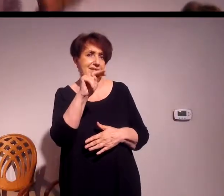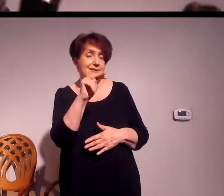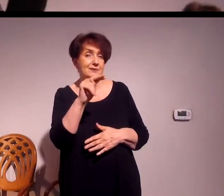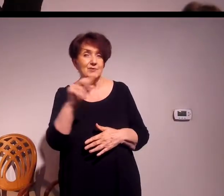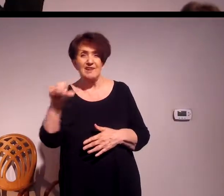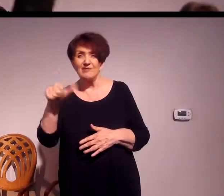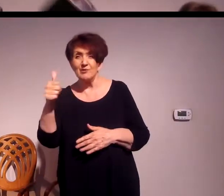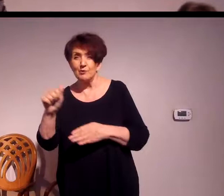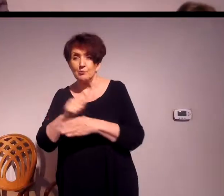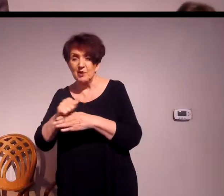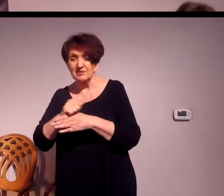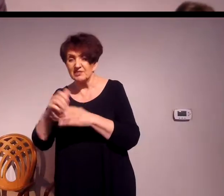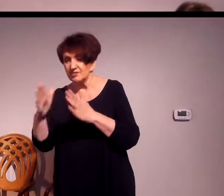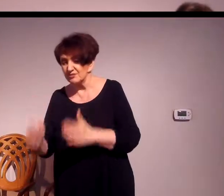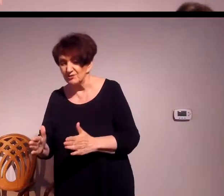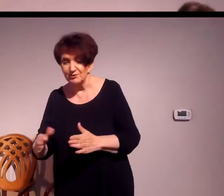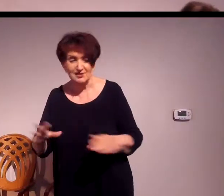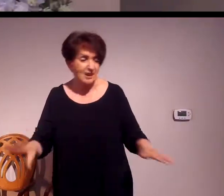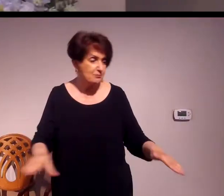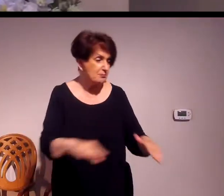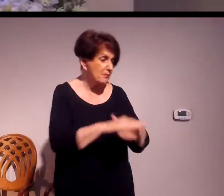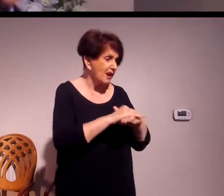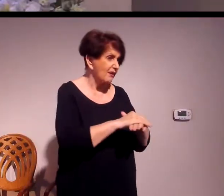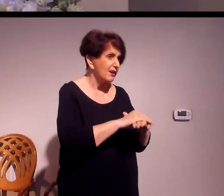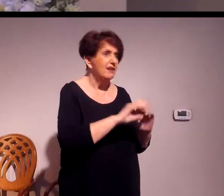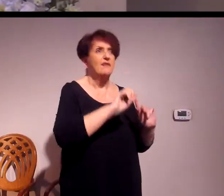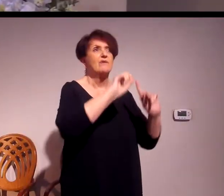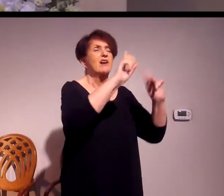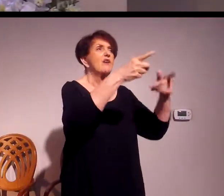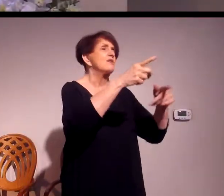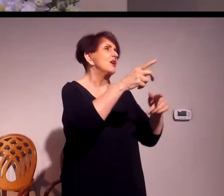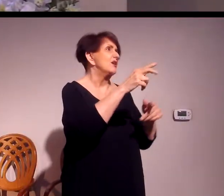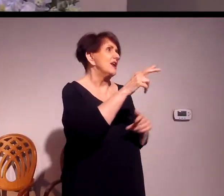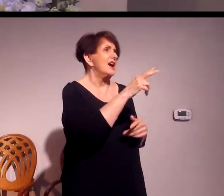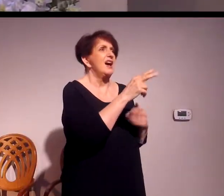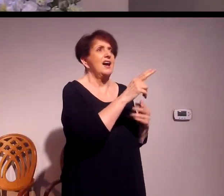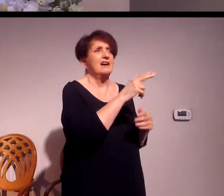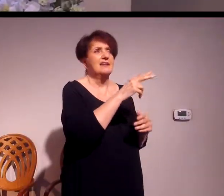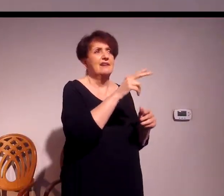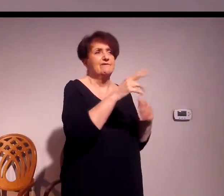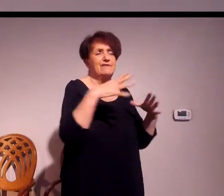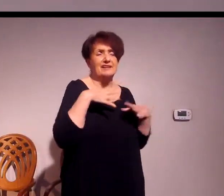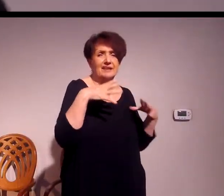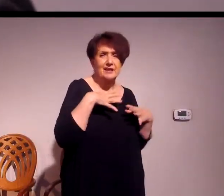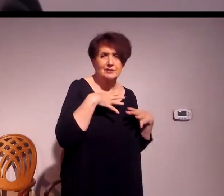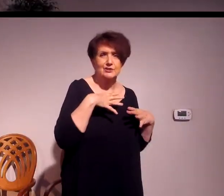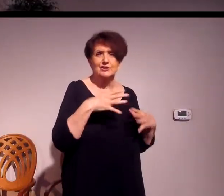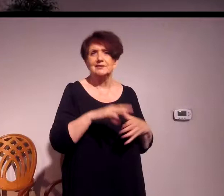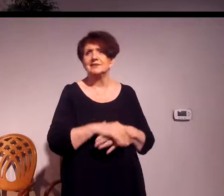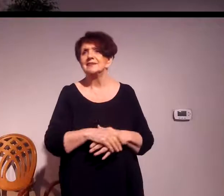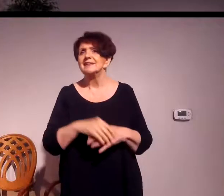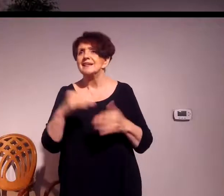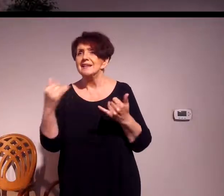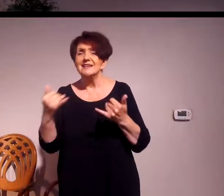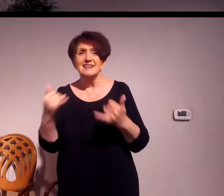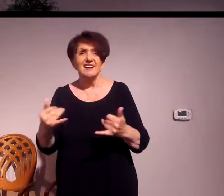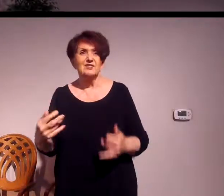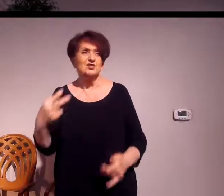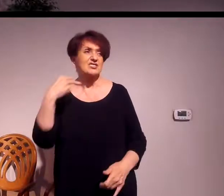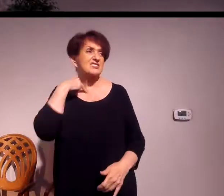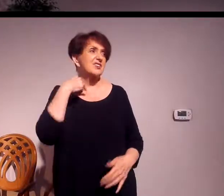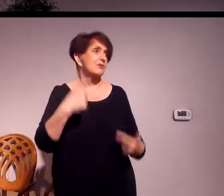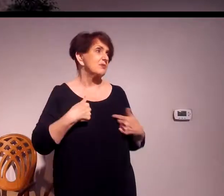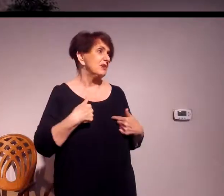practitioners that went off and got married, like Christine and Sherry, and now they're on honeymoons, they're all gone, and now you guys are just stuck with me.